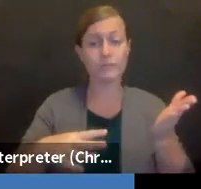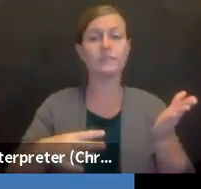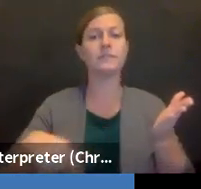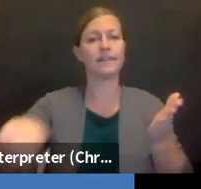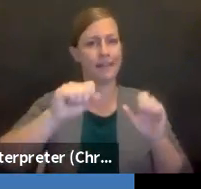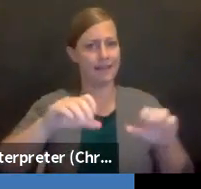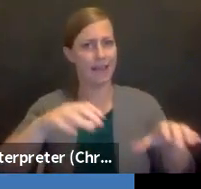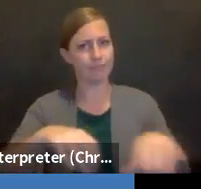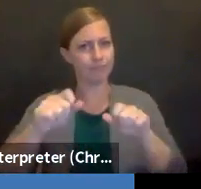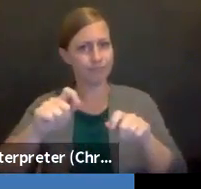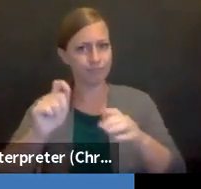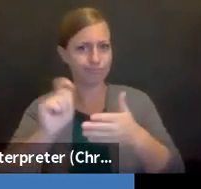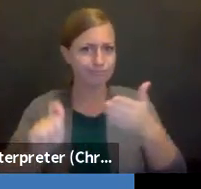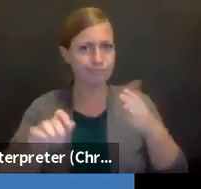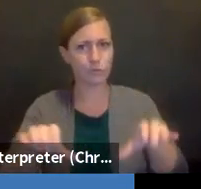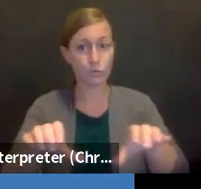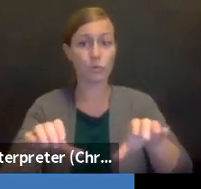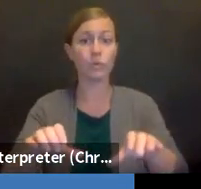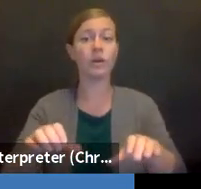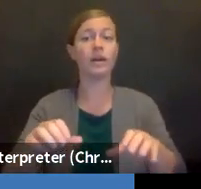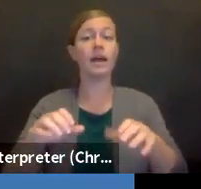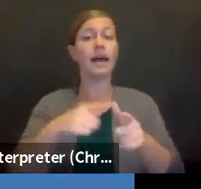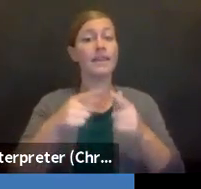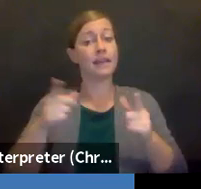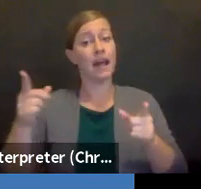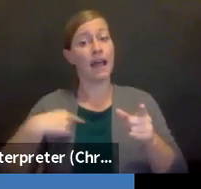And I can go to my skills, or